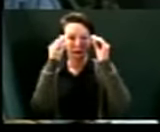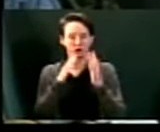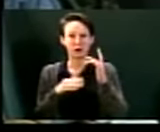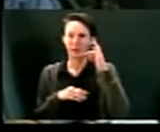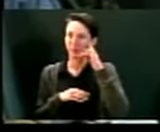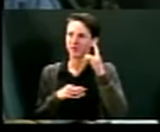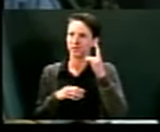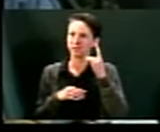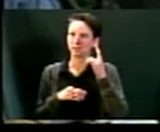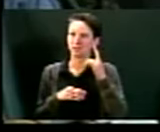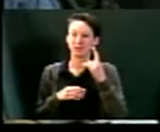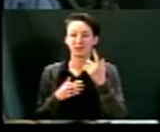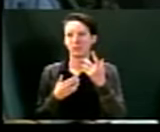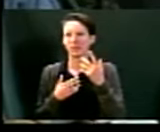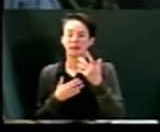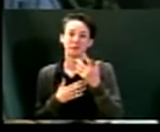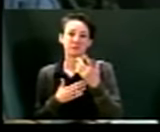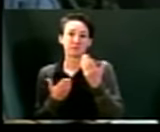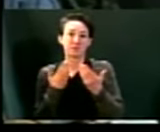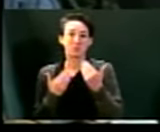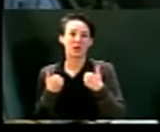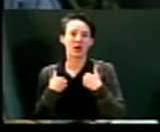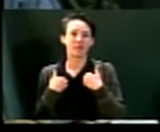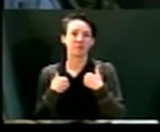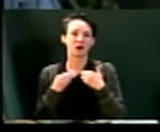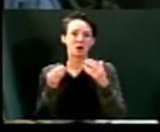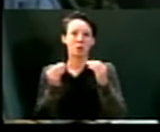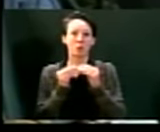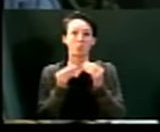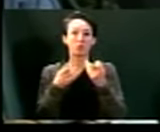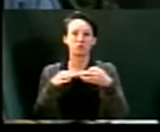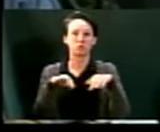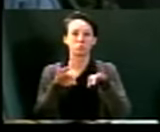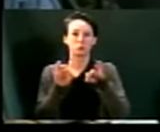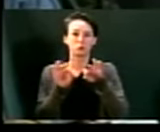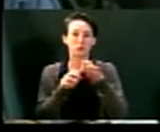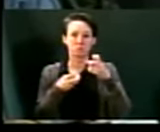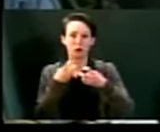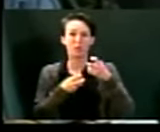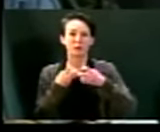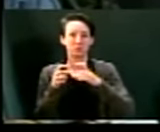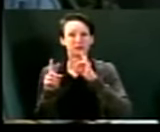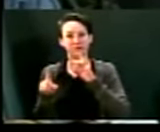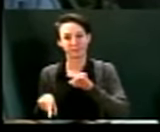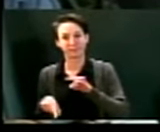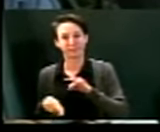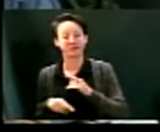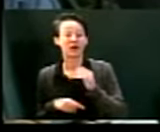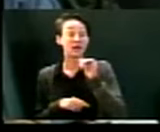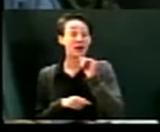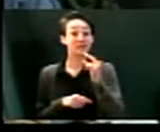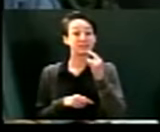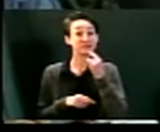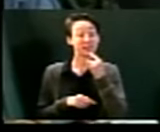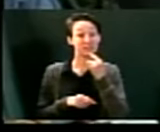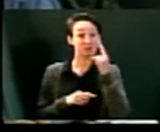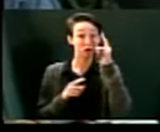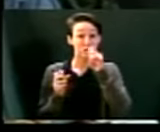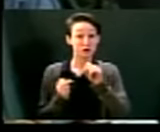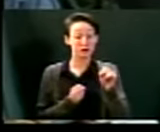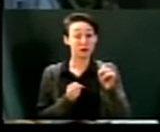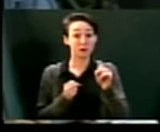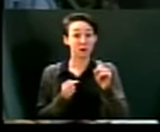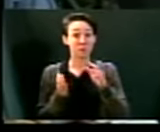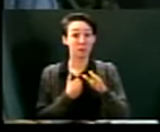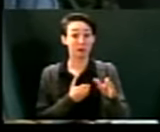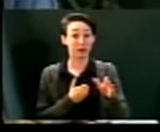guess, you know, we might have bigger fish to fry. And that's not to say that the strategic plan is unimportant. I just, if we